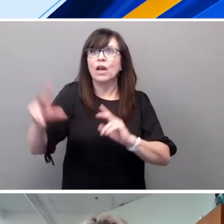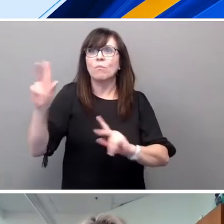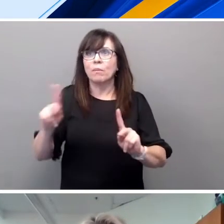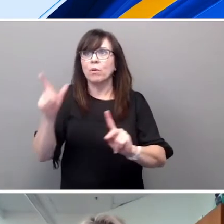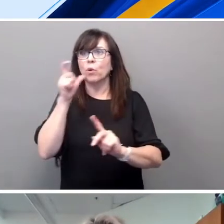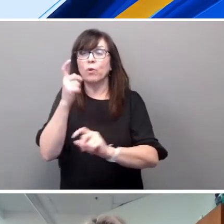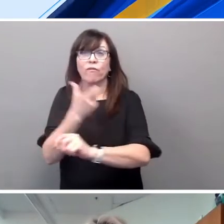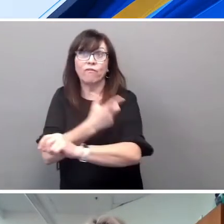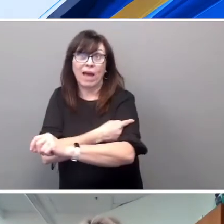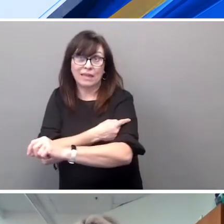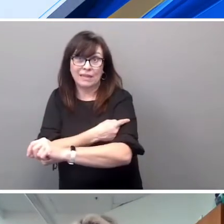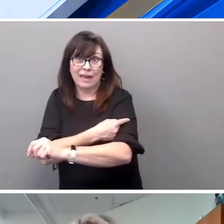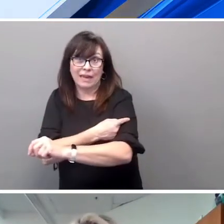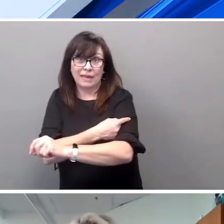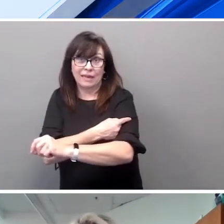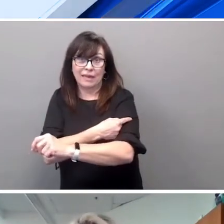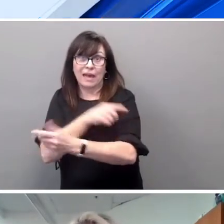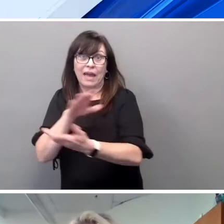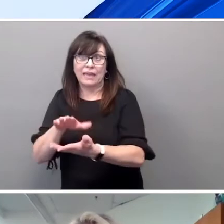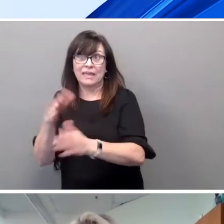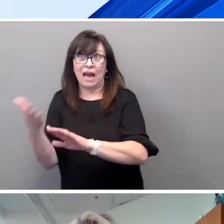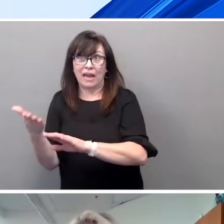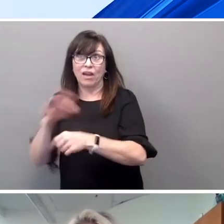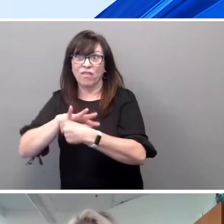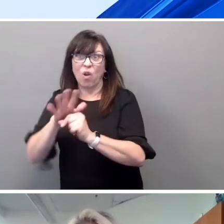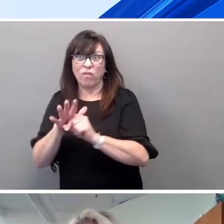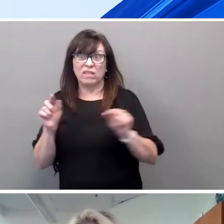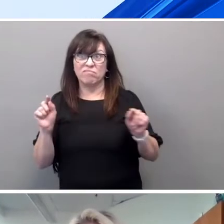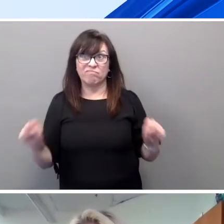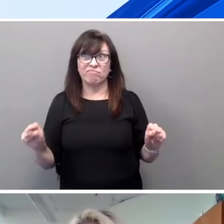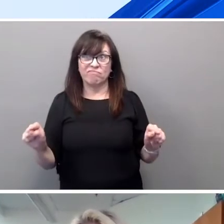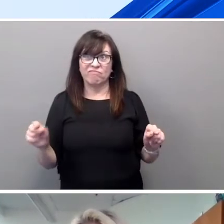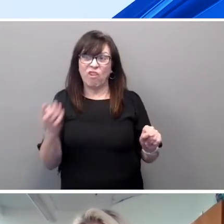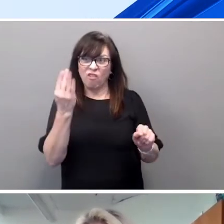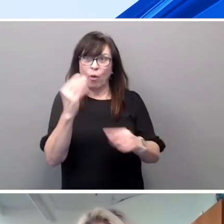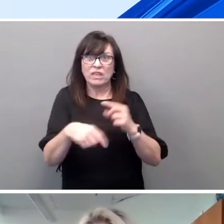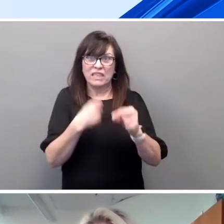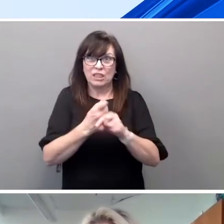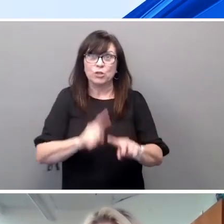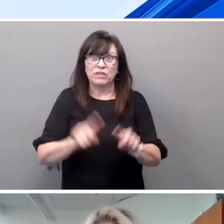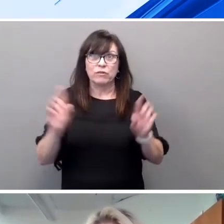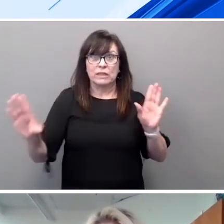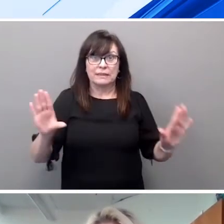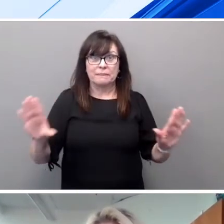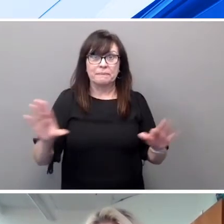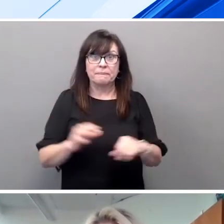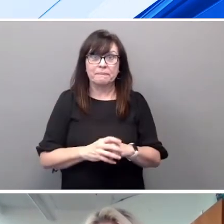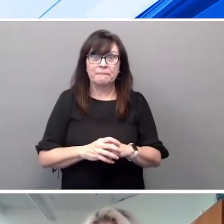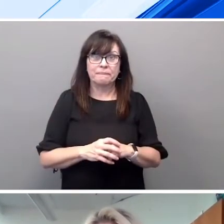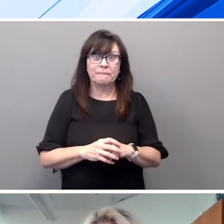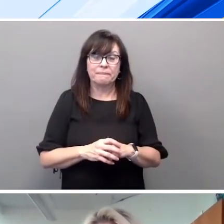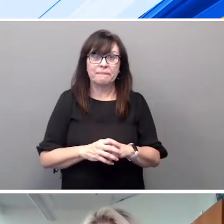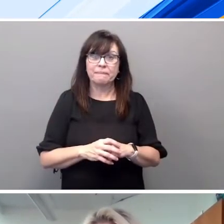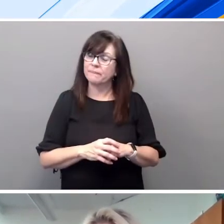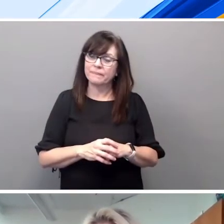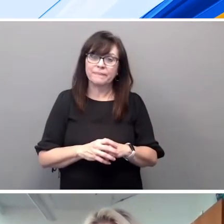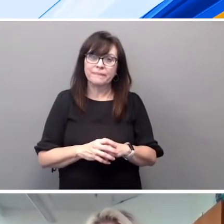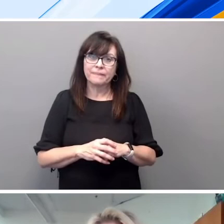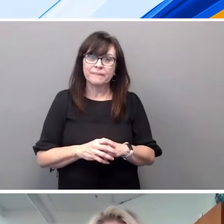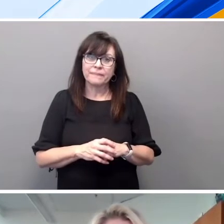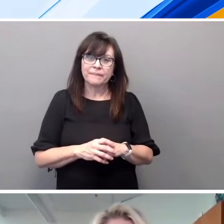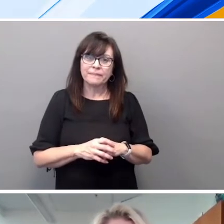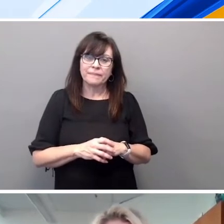people who die of COVID. And, you know, that is, you